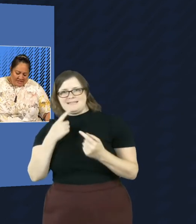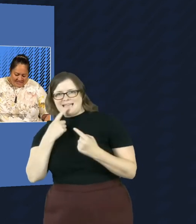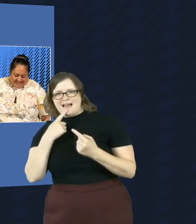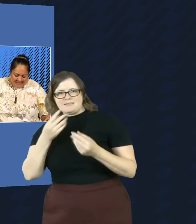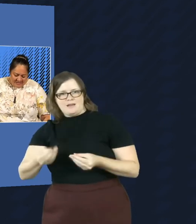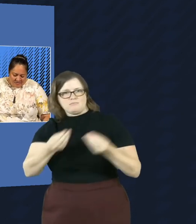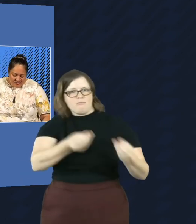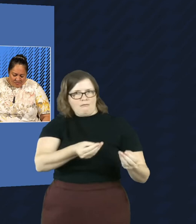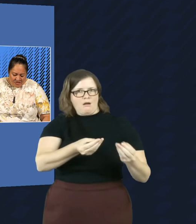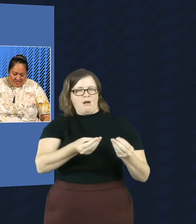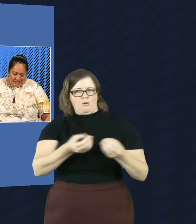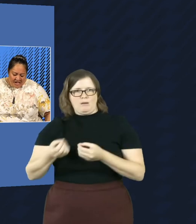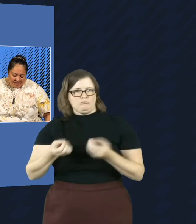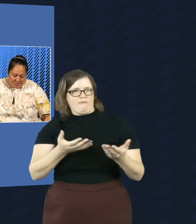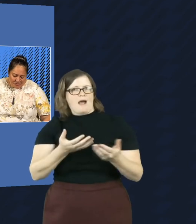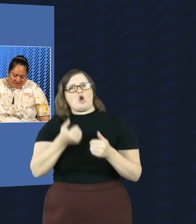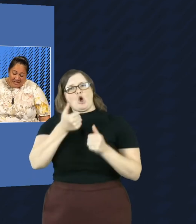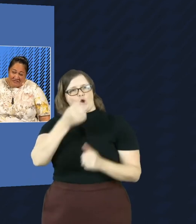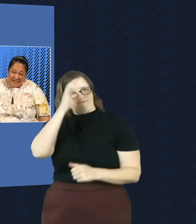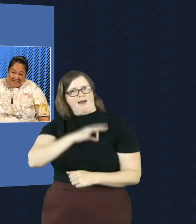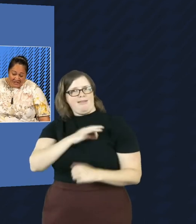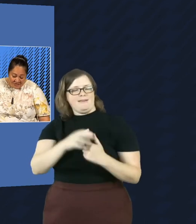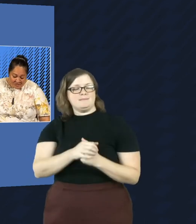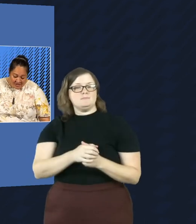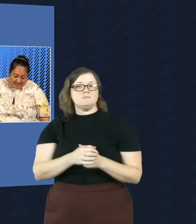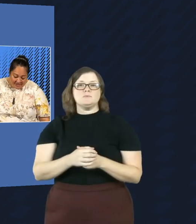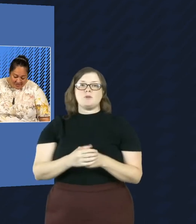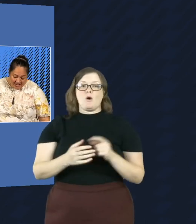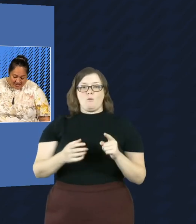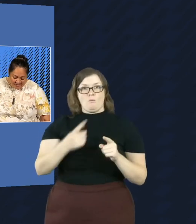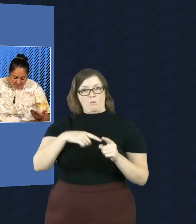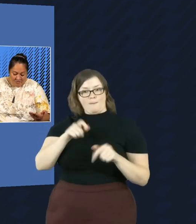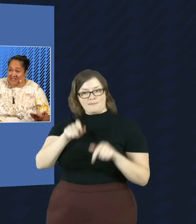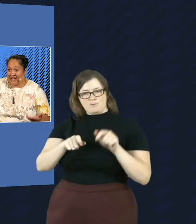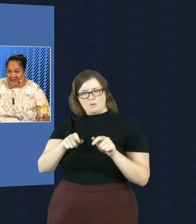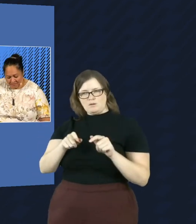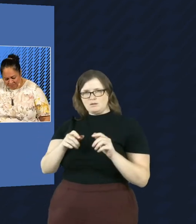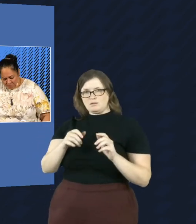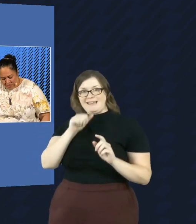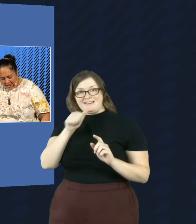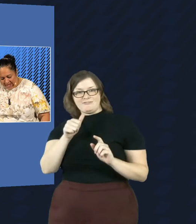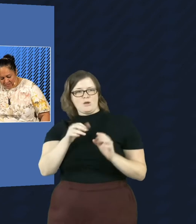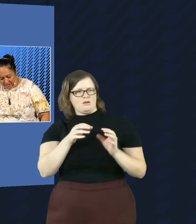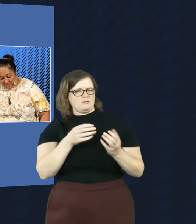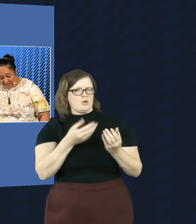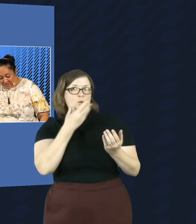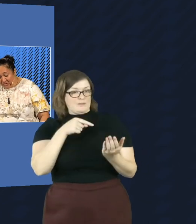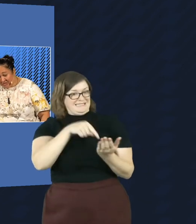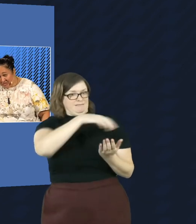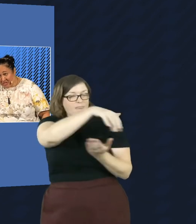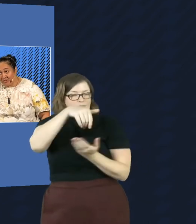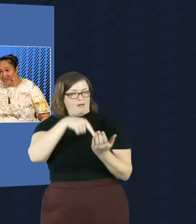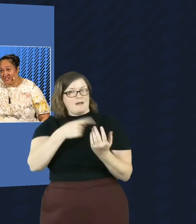What we like is that we try to encourage people to think of others when working with data, being